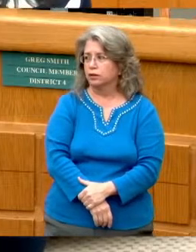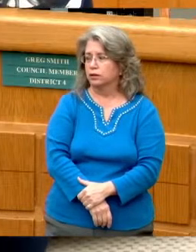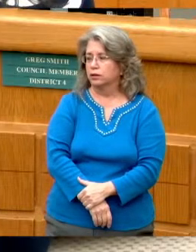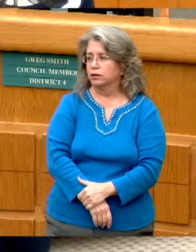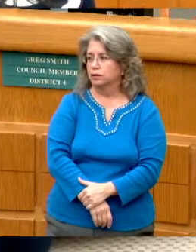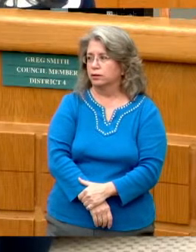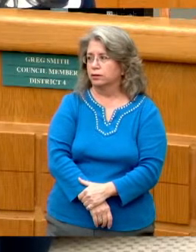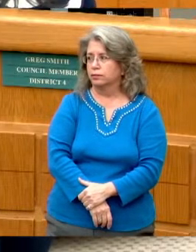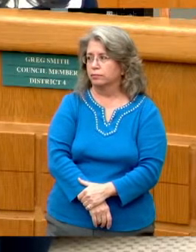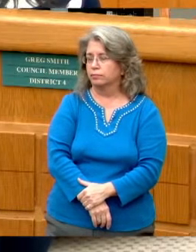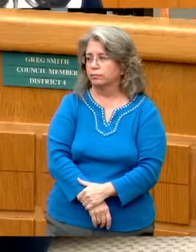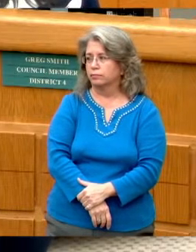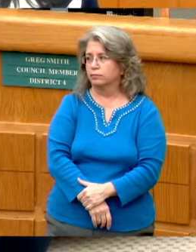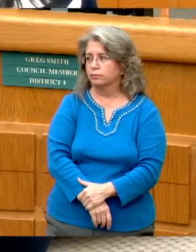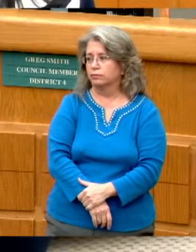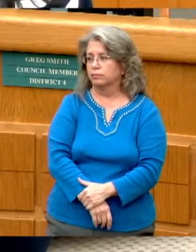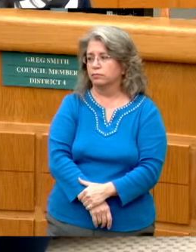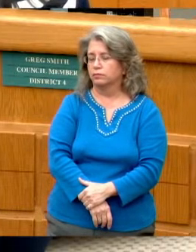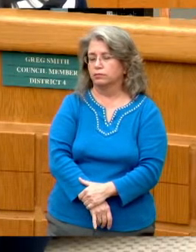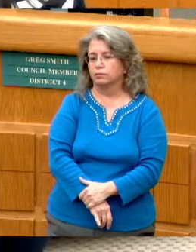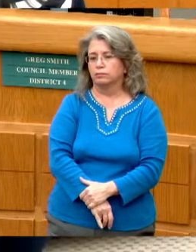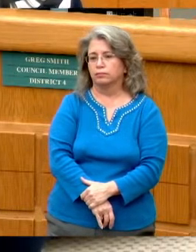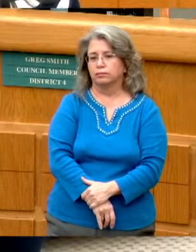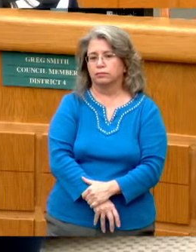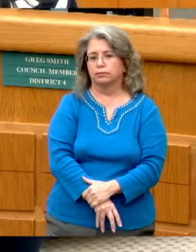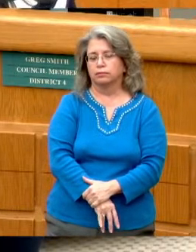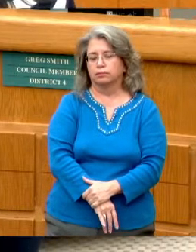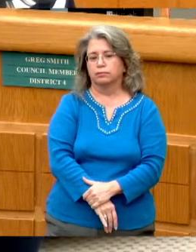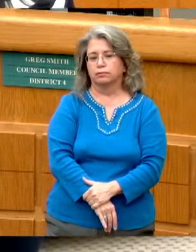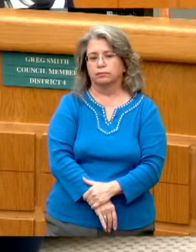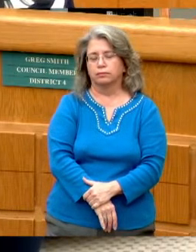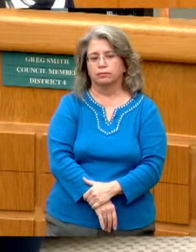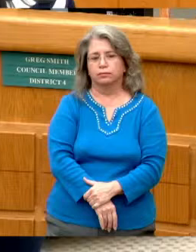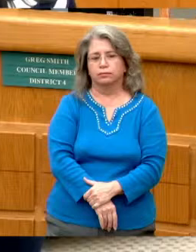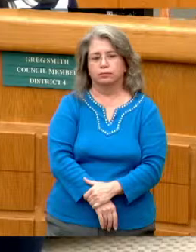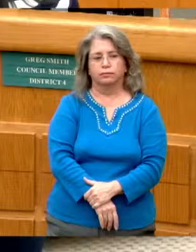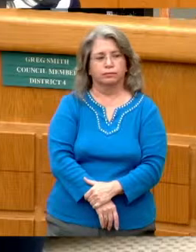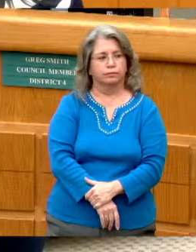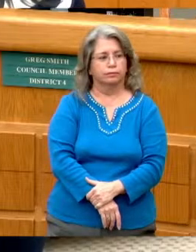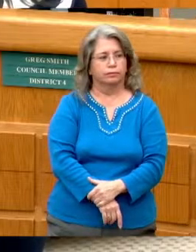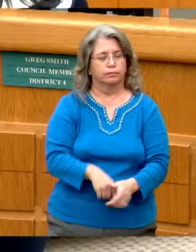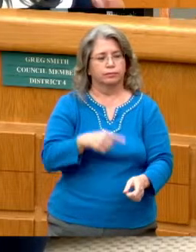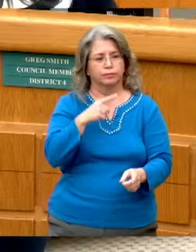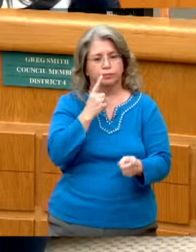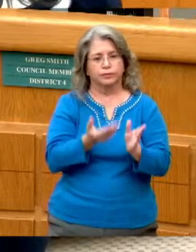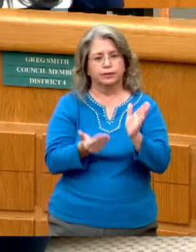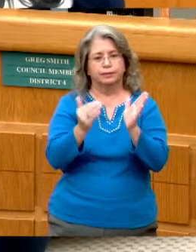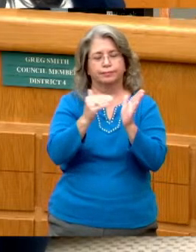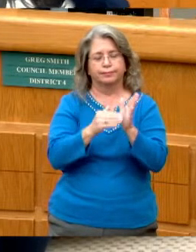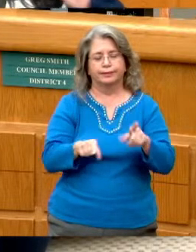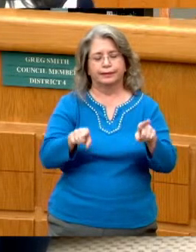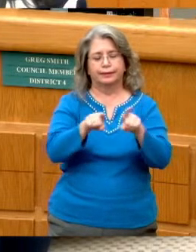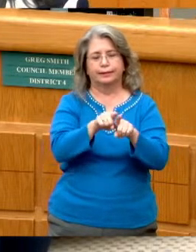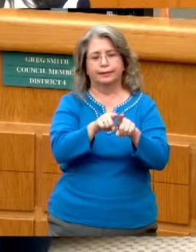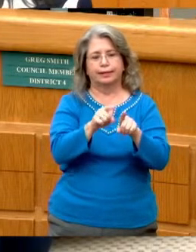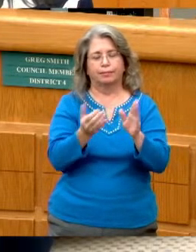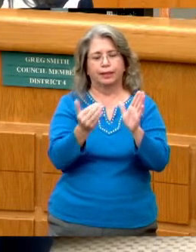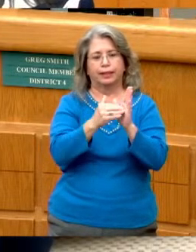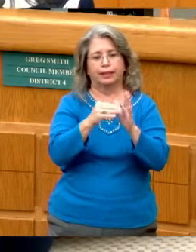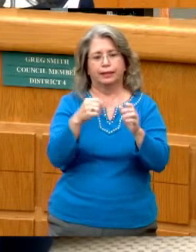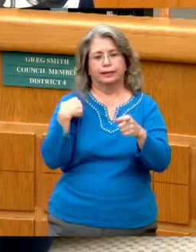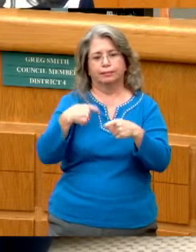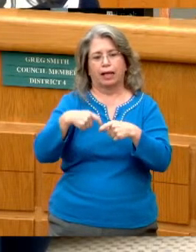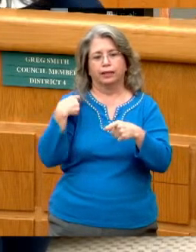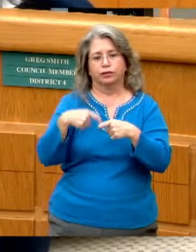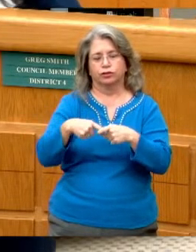ahorita estábamos anunciando que hemos recibido 5,000 vacunas de Moderna. Ese es el tipo